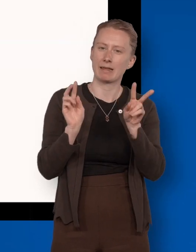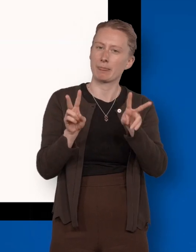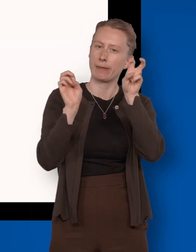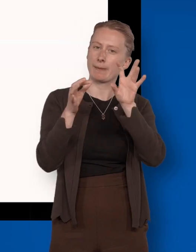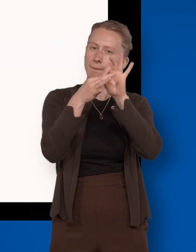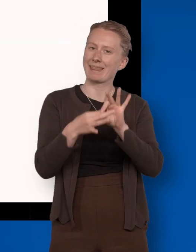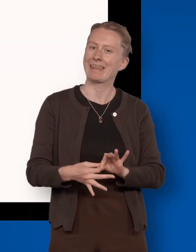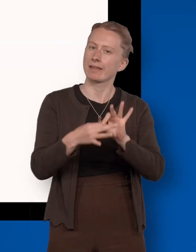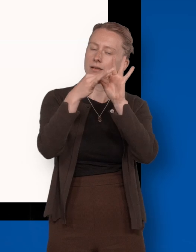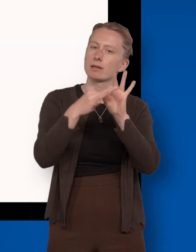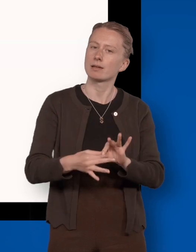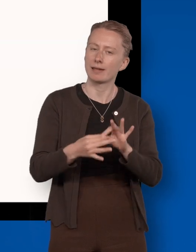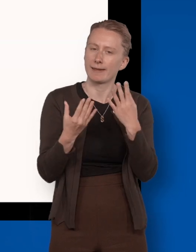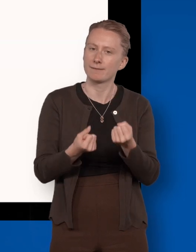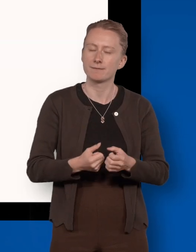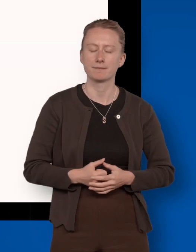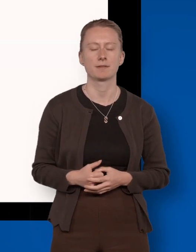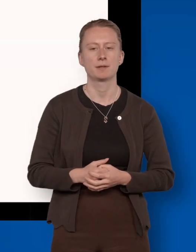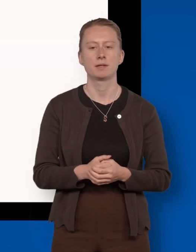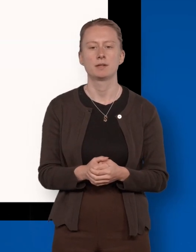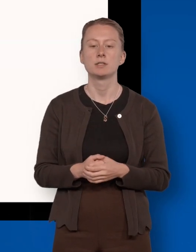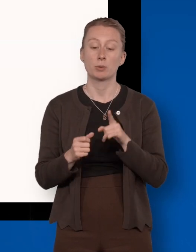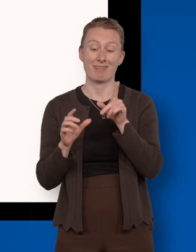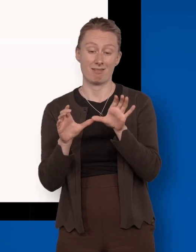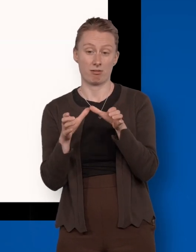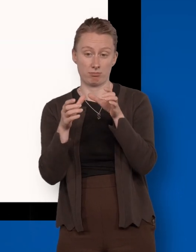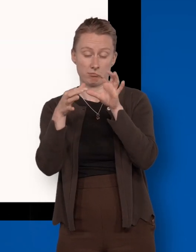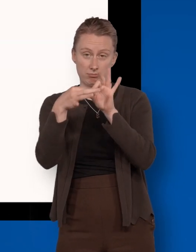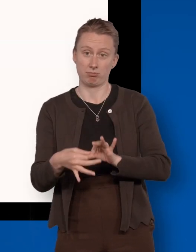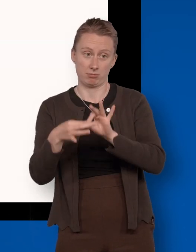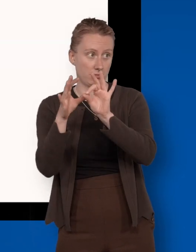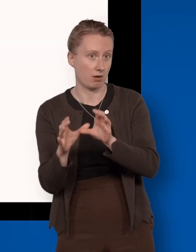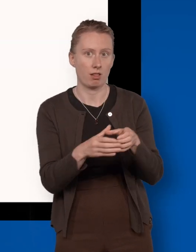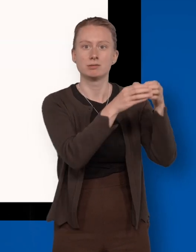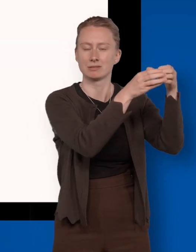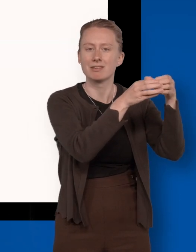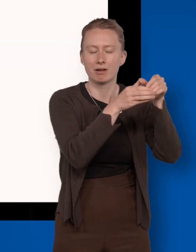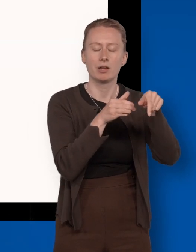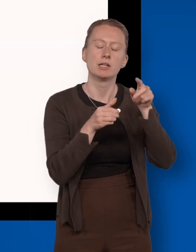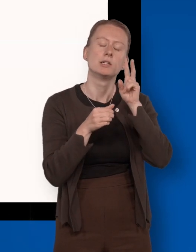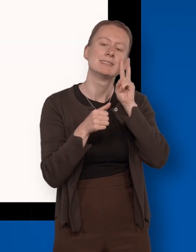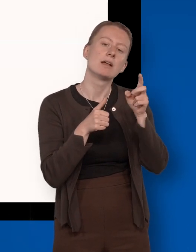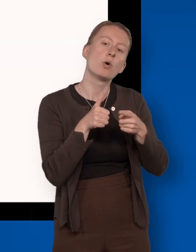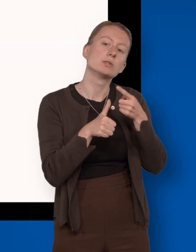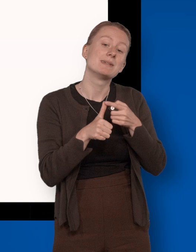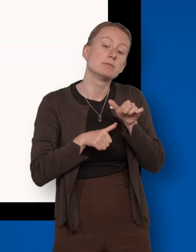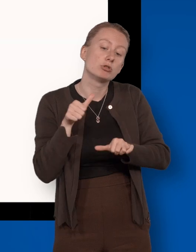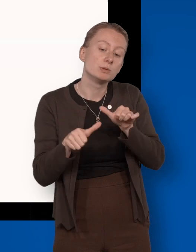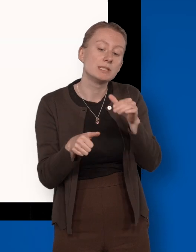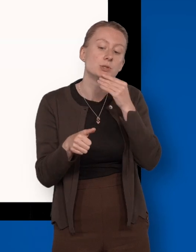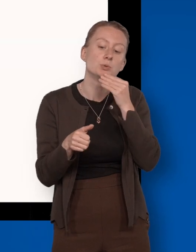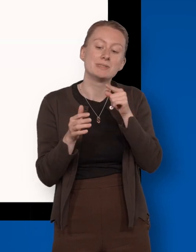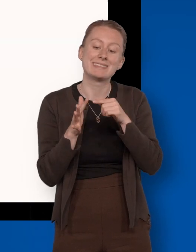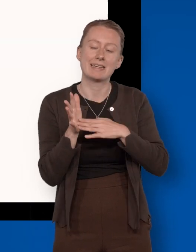in this cluster. And we've seen that in this automated process of using embeddings and clustering, we sort of identify